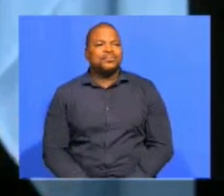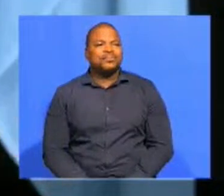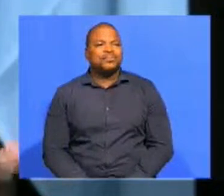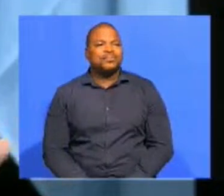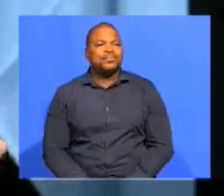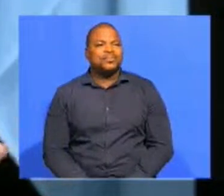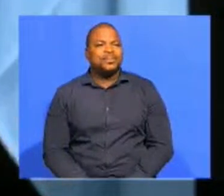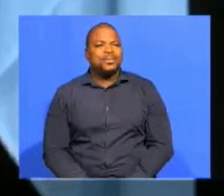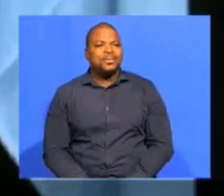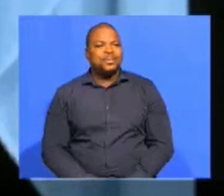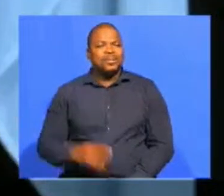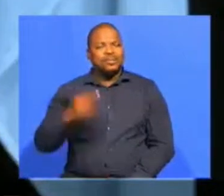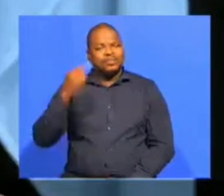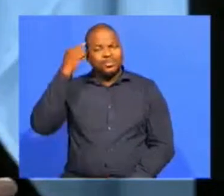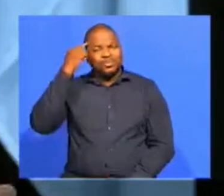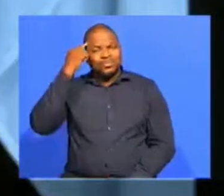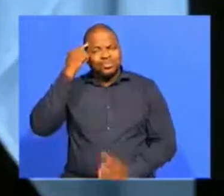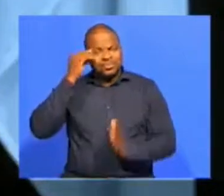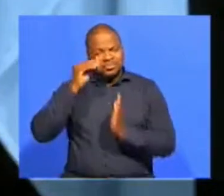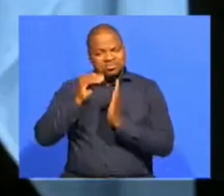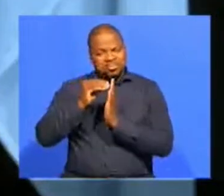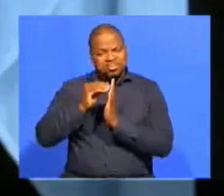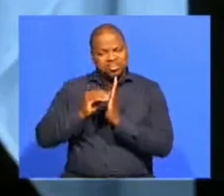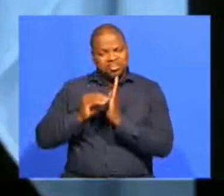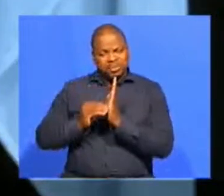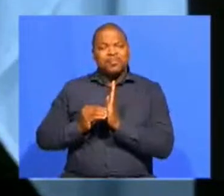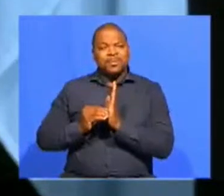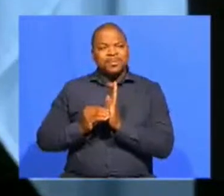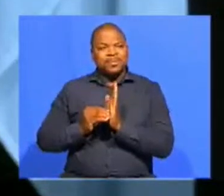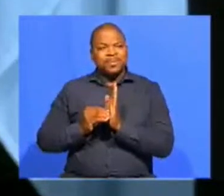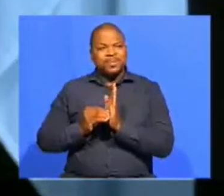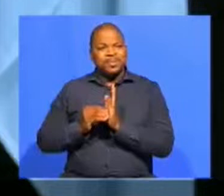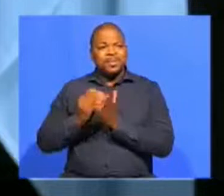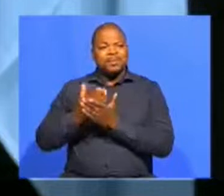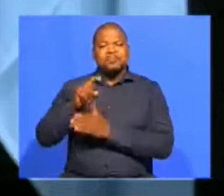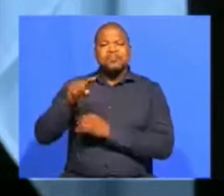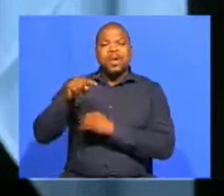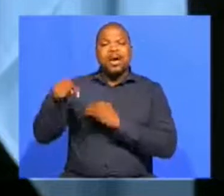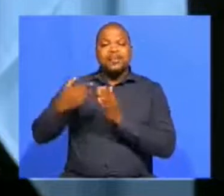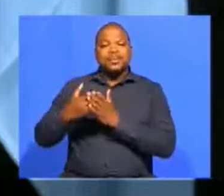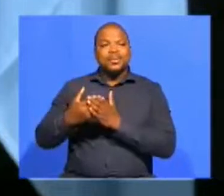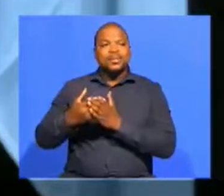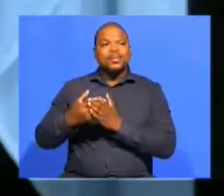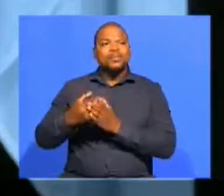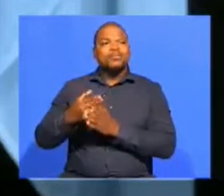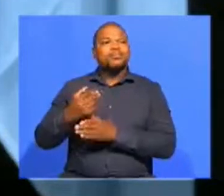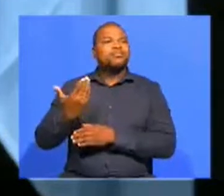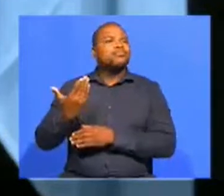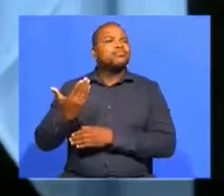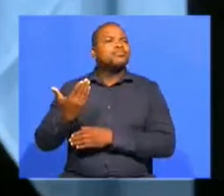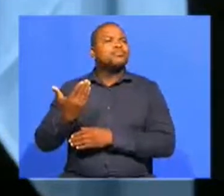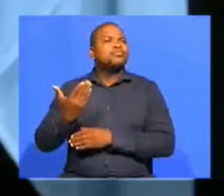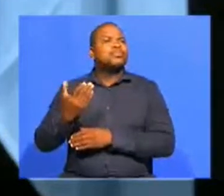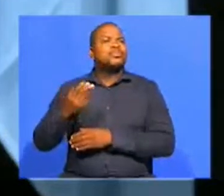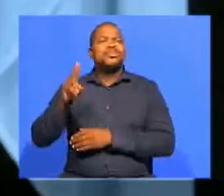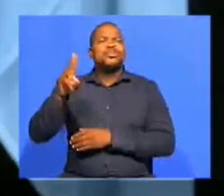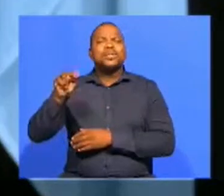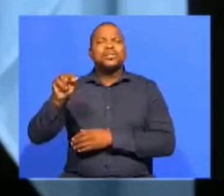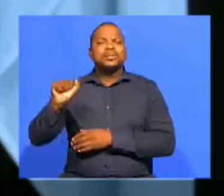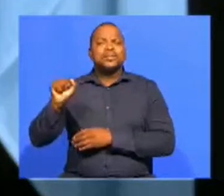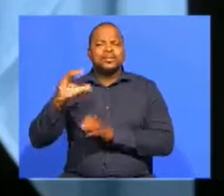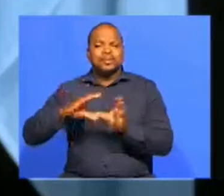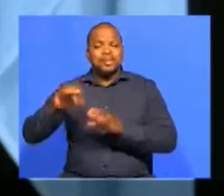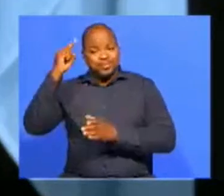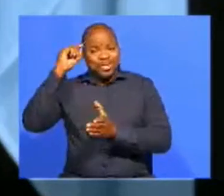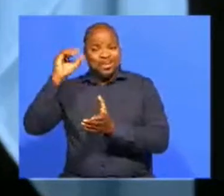I just wrote some thoughts down from the questions being asked. Someone asked about the United Nations Council. Yes,